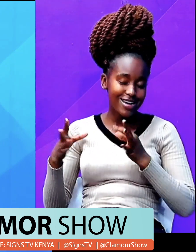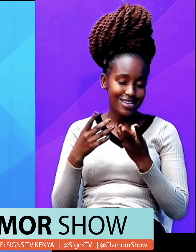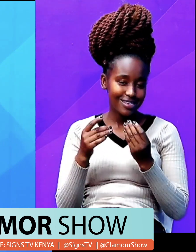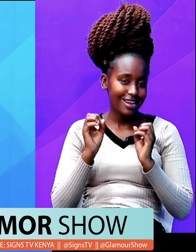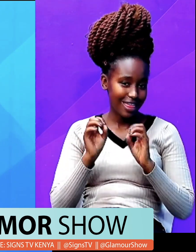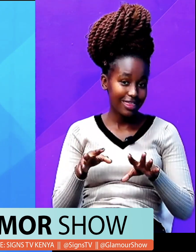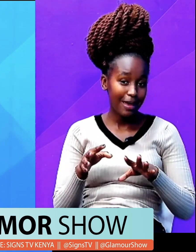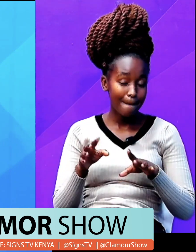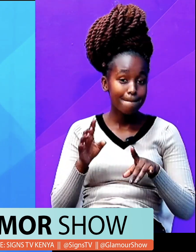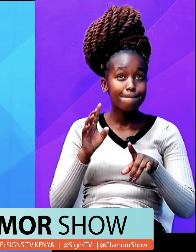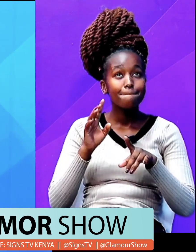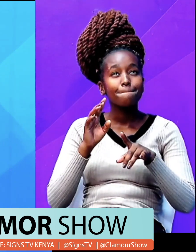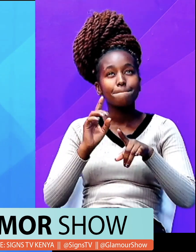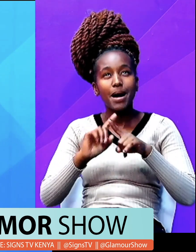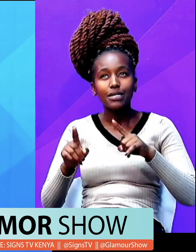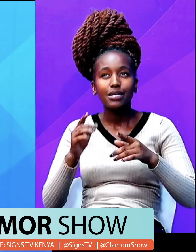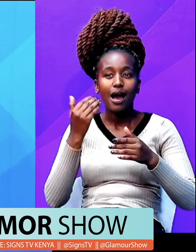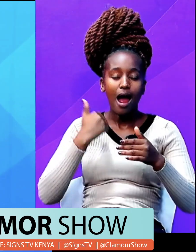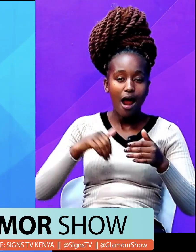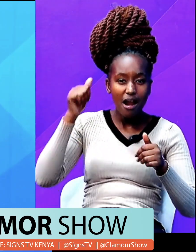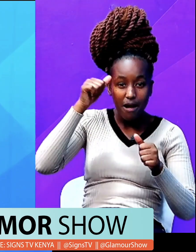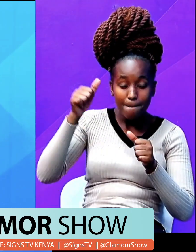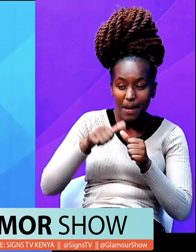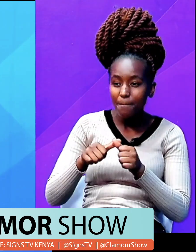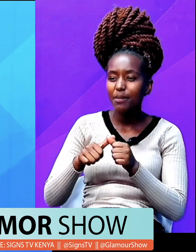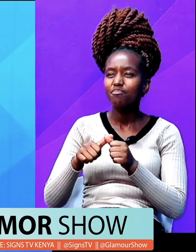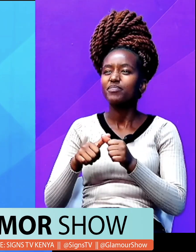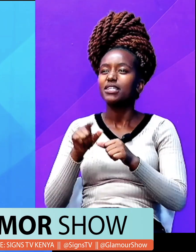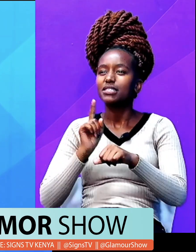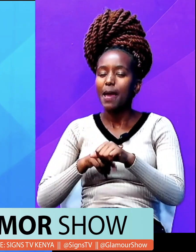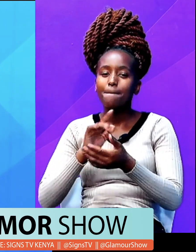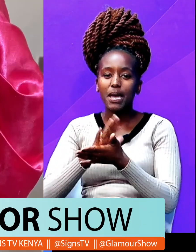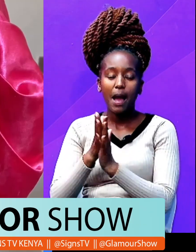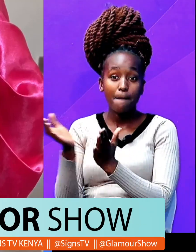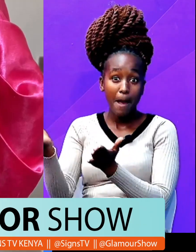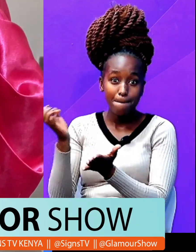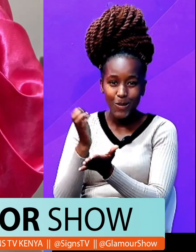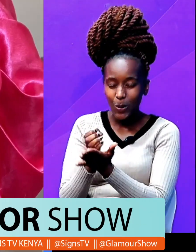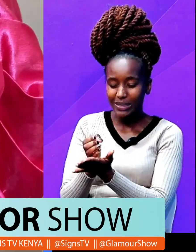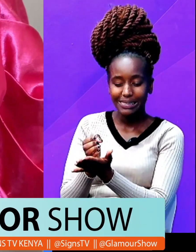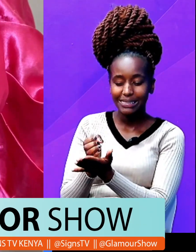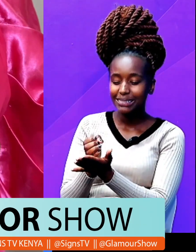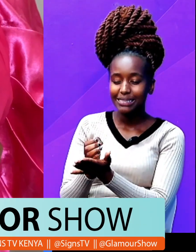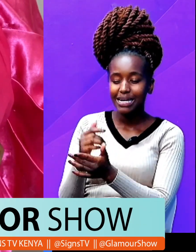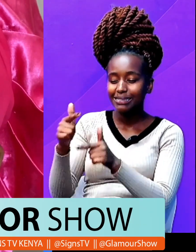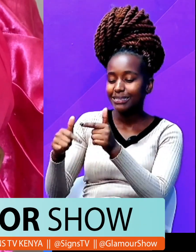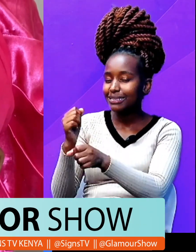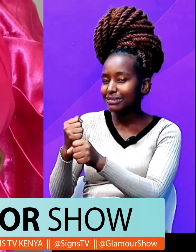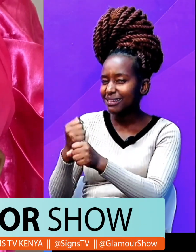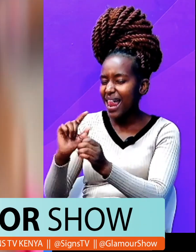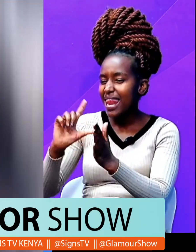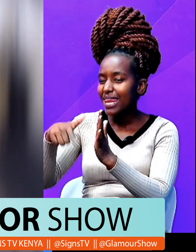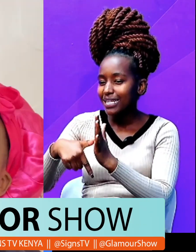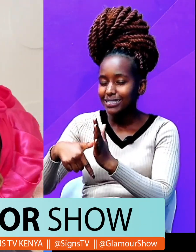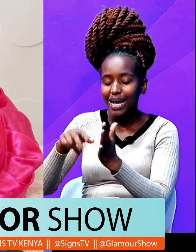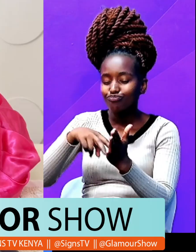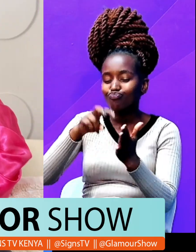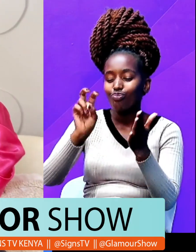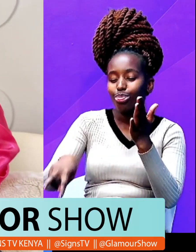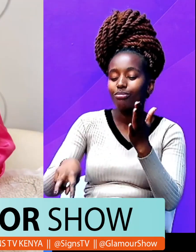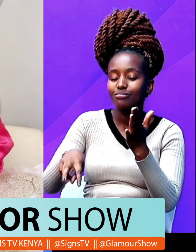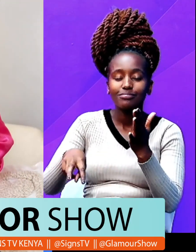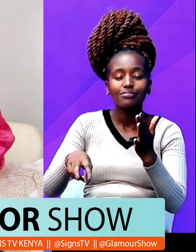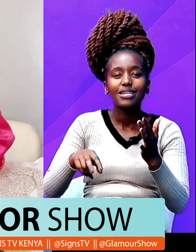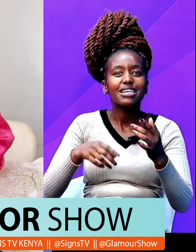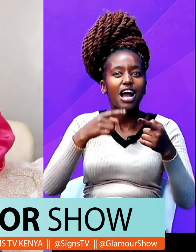so I got into employment, nikatoka from employment, I started freelancing again.